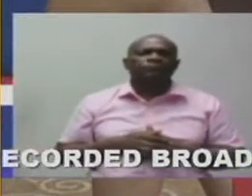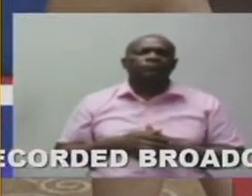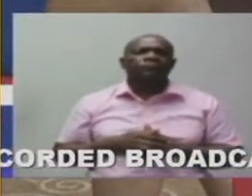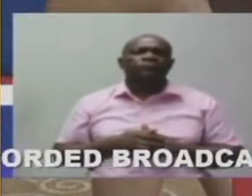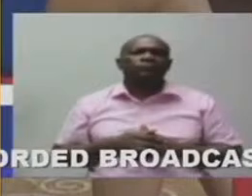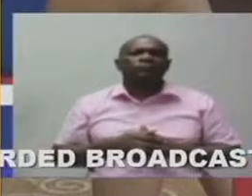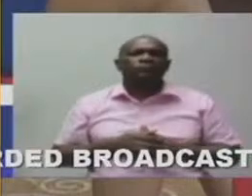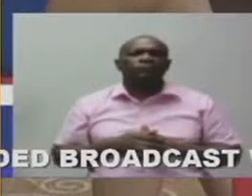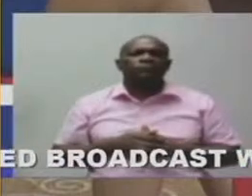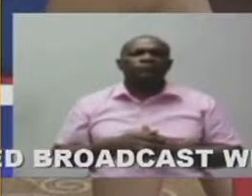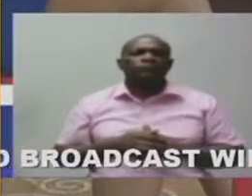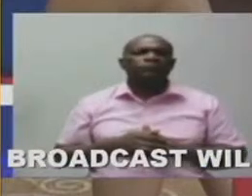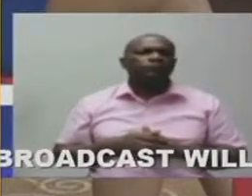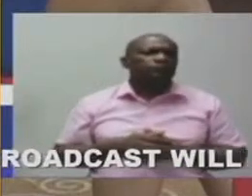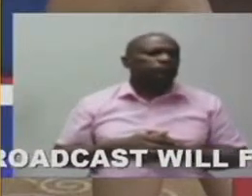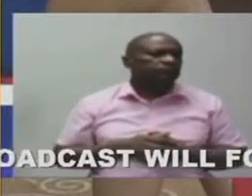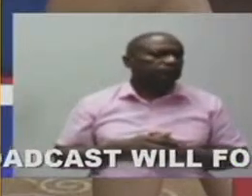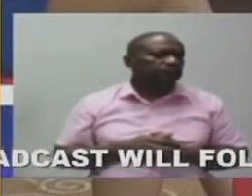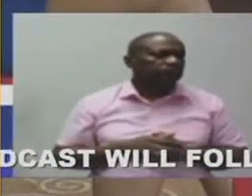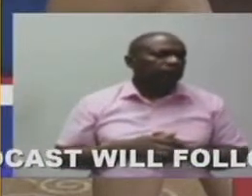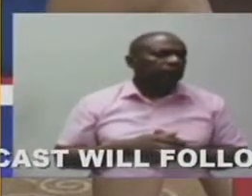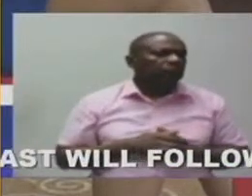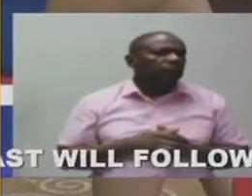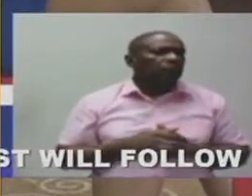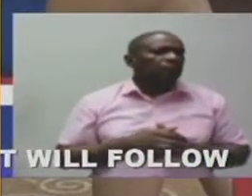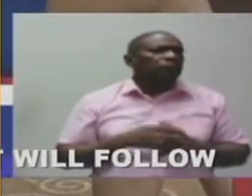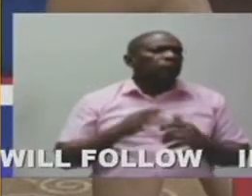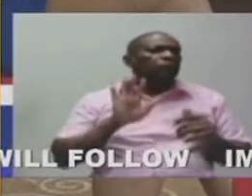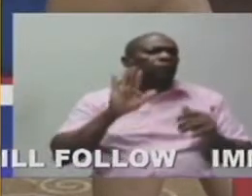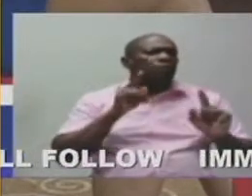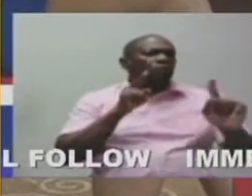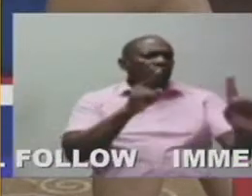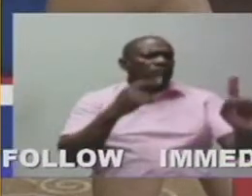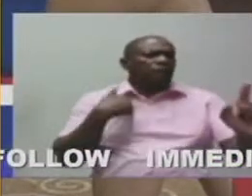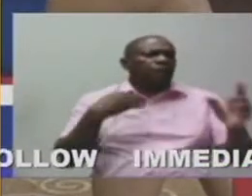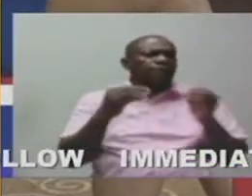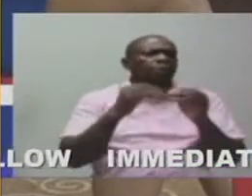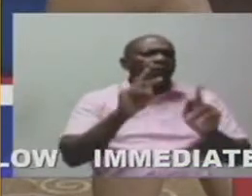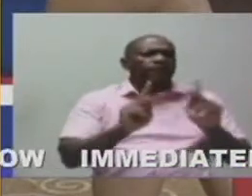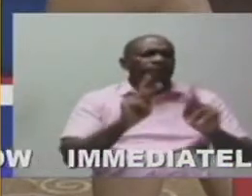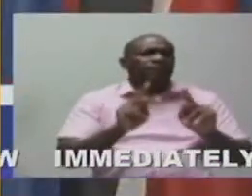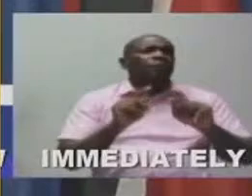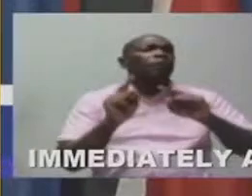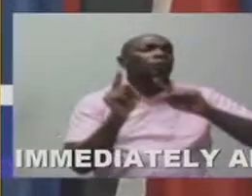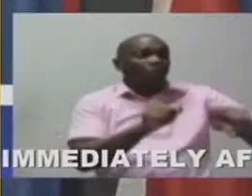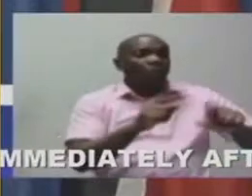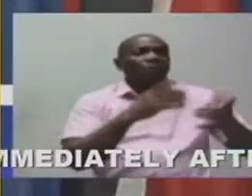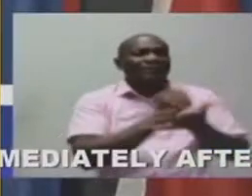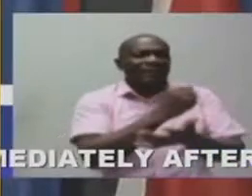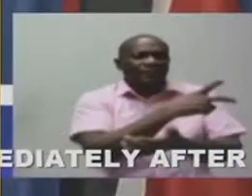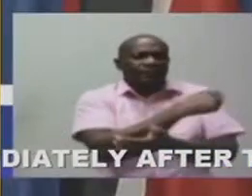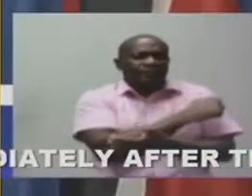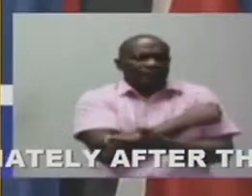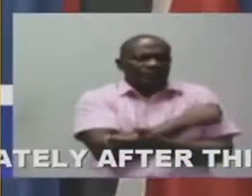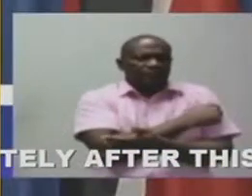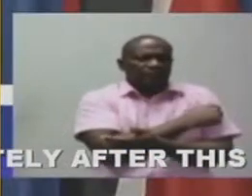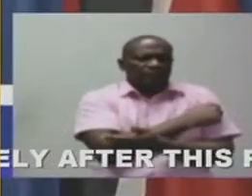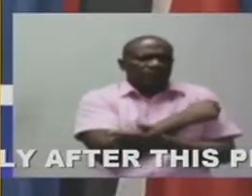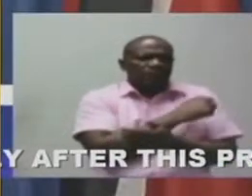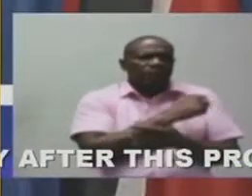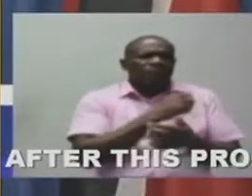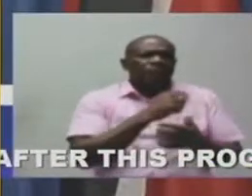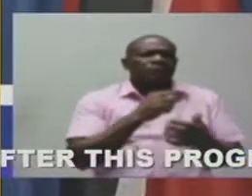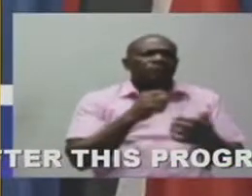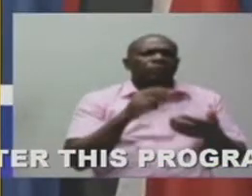or services available only to those who are vaccinated in the same model as the safe zones? Well, let's put it this way, right?